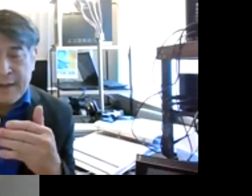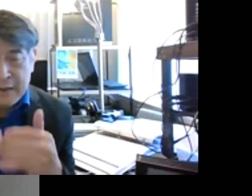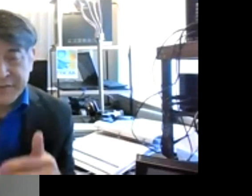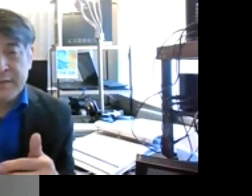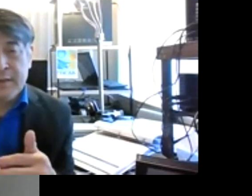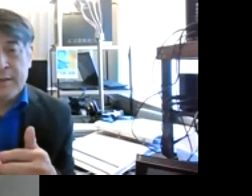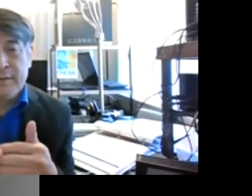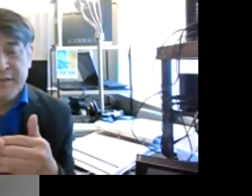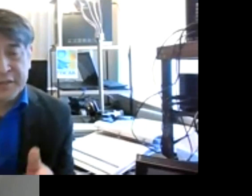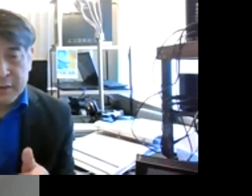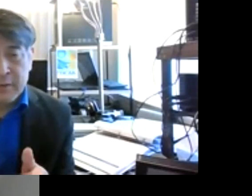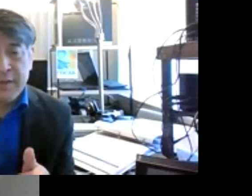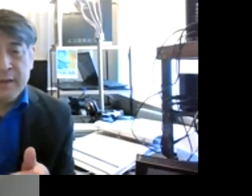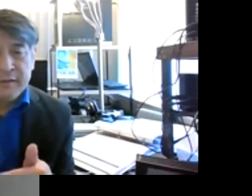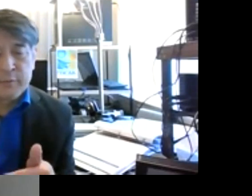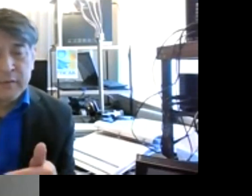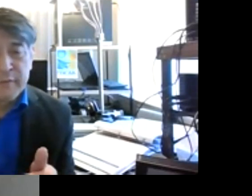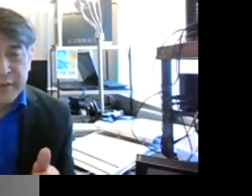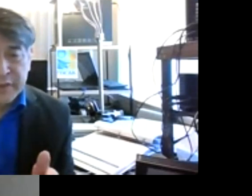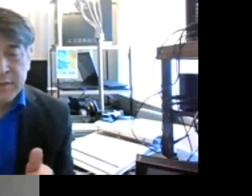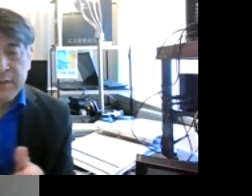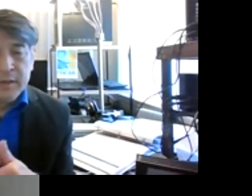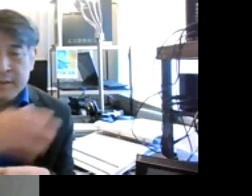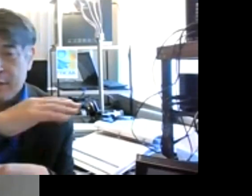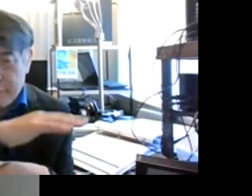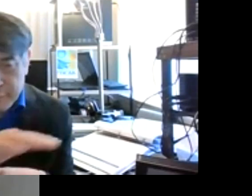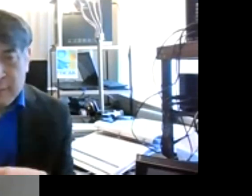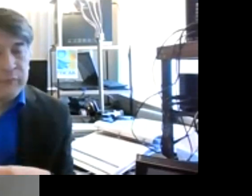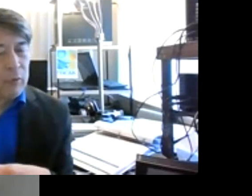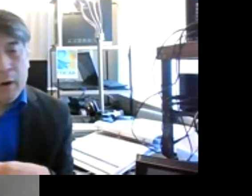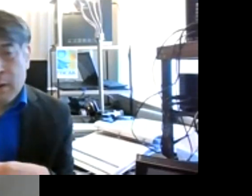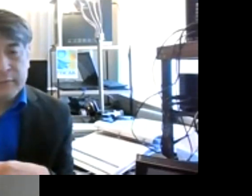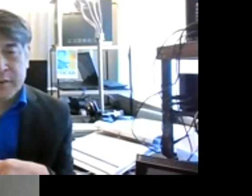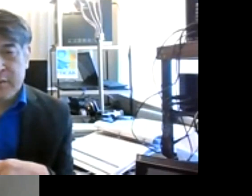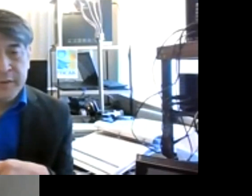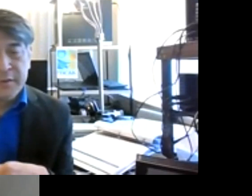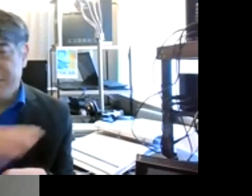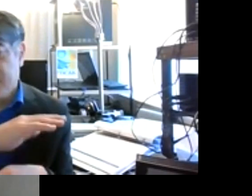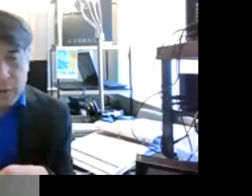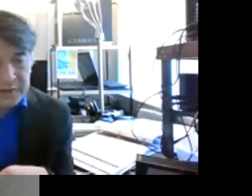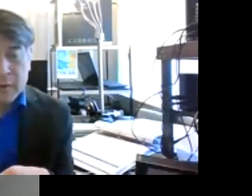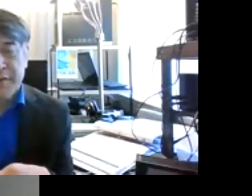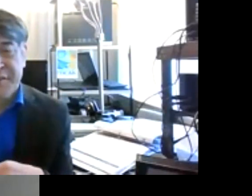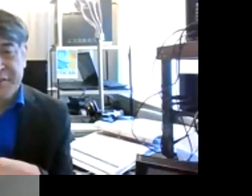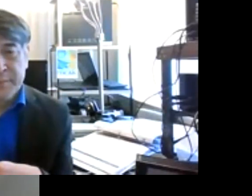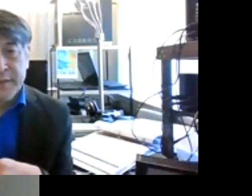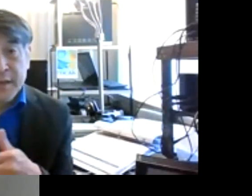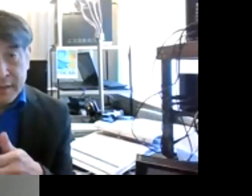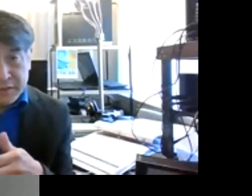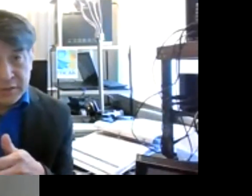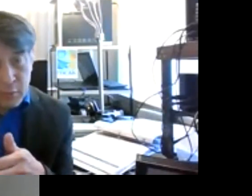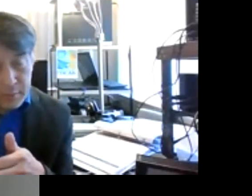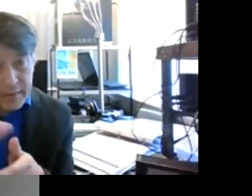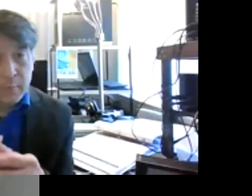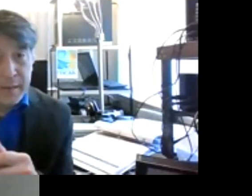of housing insecurity, the threat of eviction, for all of our communities across all systems.